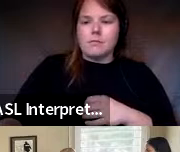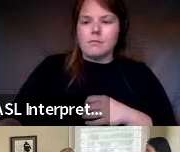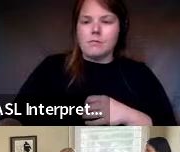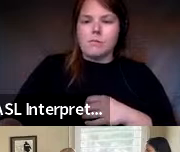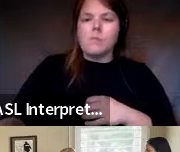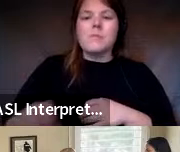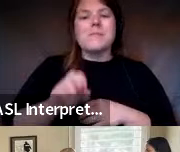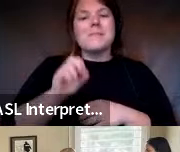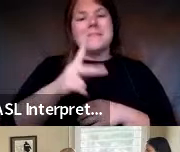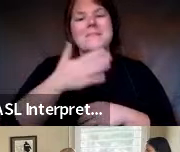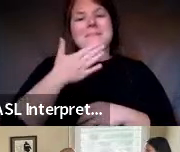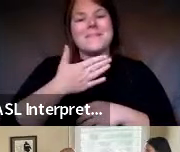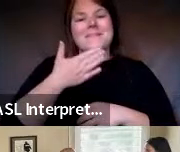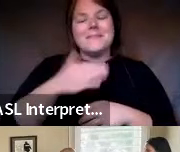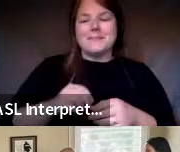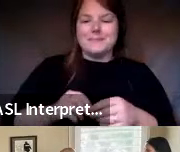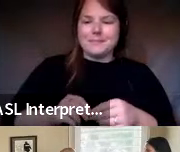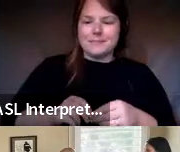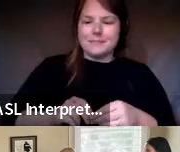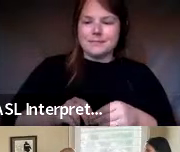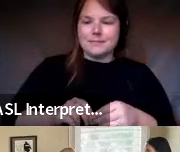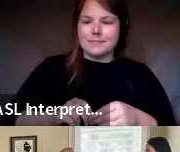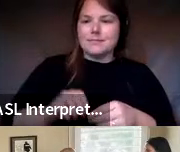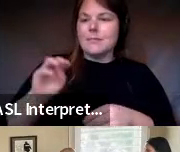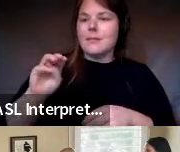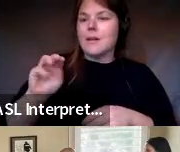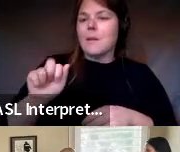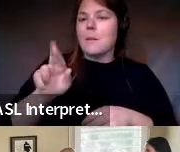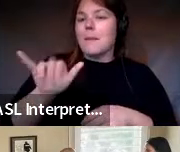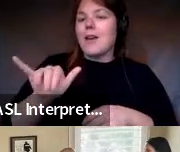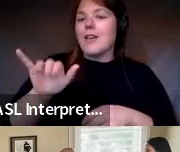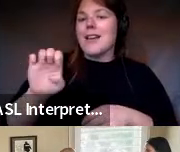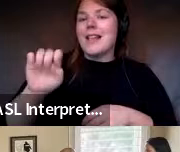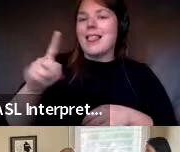thank you. And Mary Elizabeth and then Cynthia.